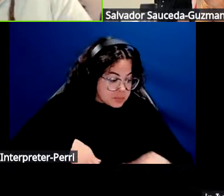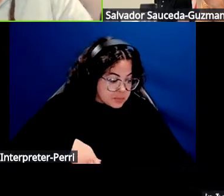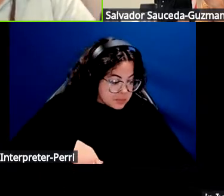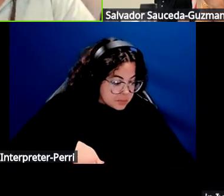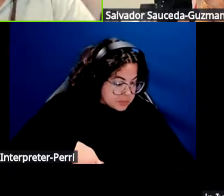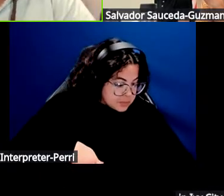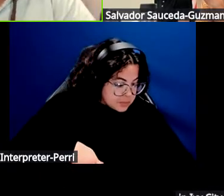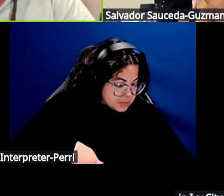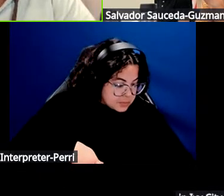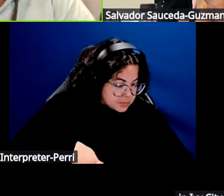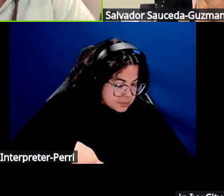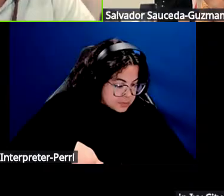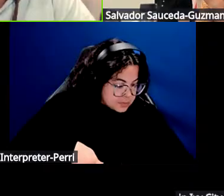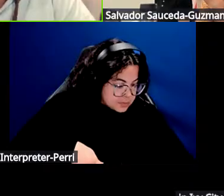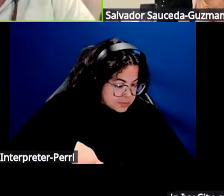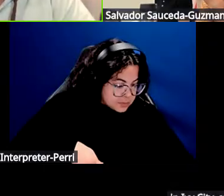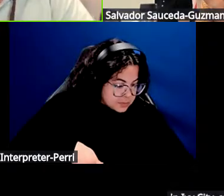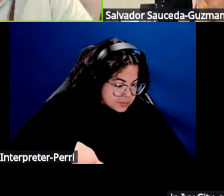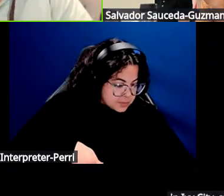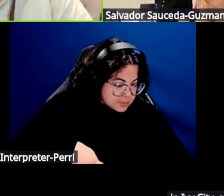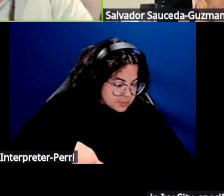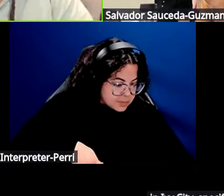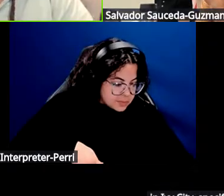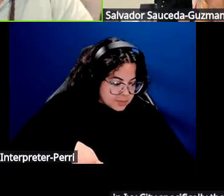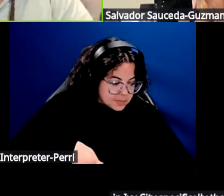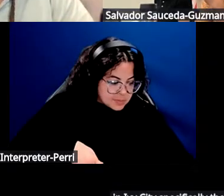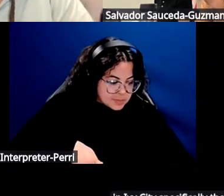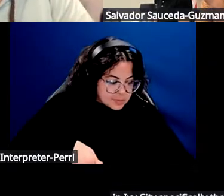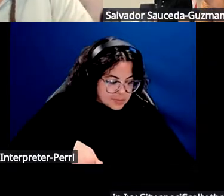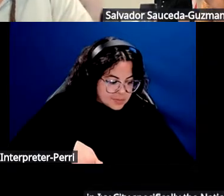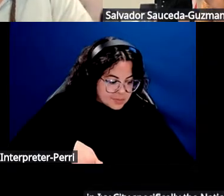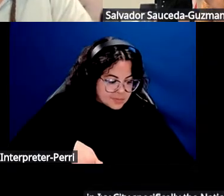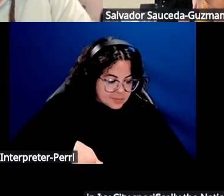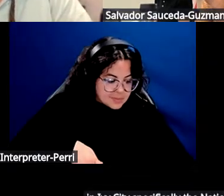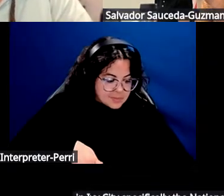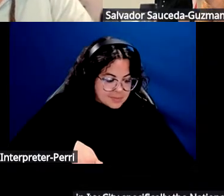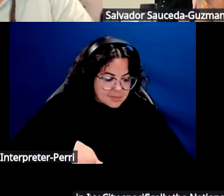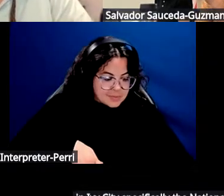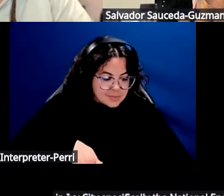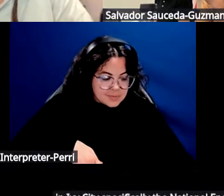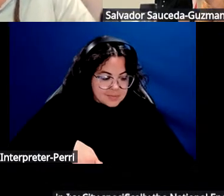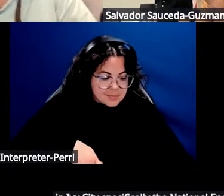specifically the National Engineering Products, which uses as a part.